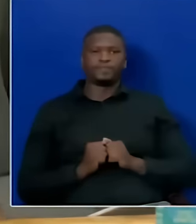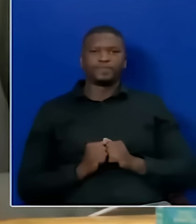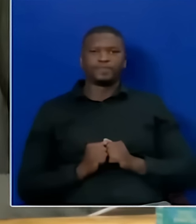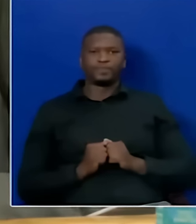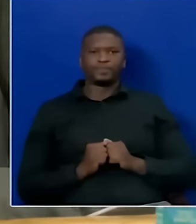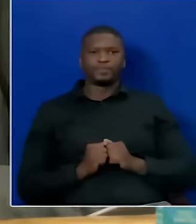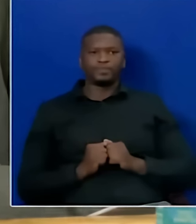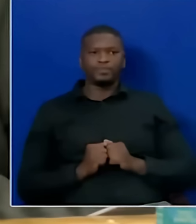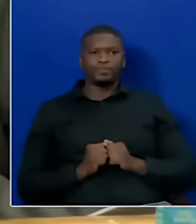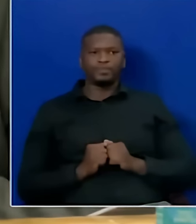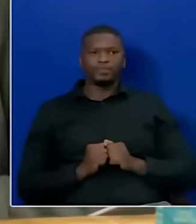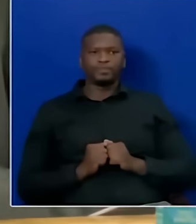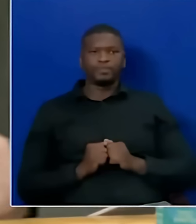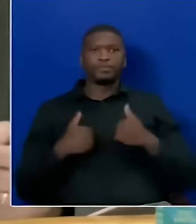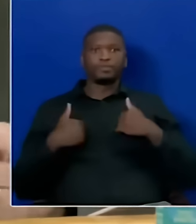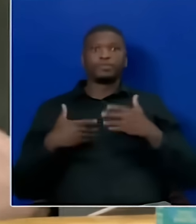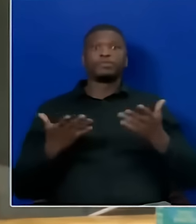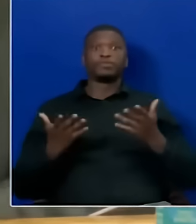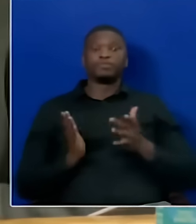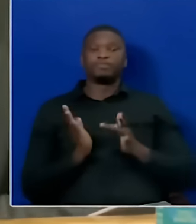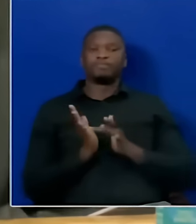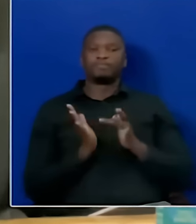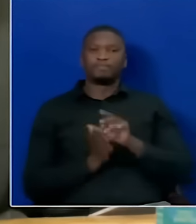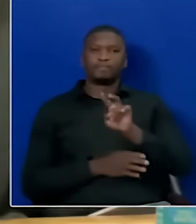starts at page 28.